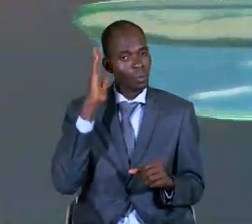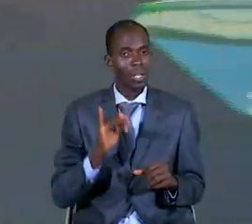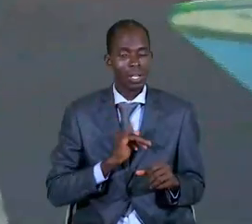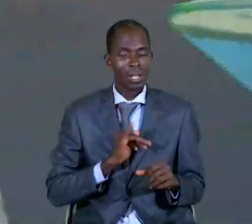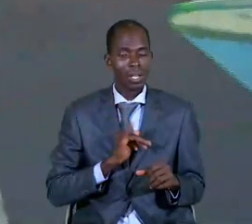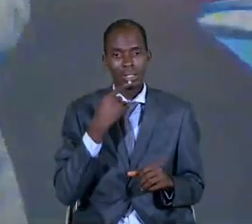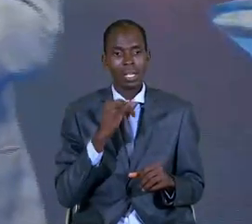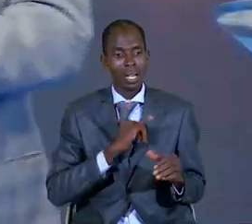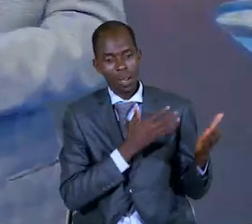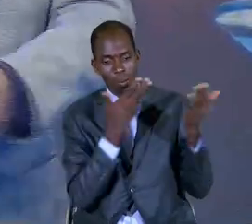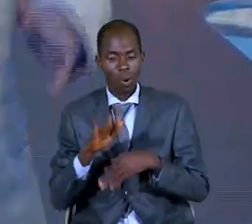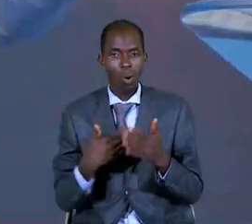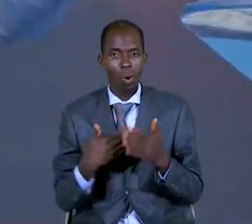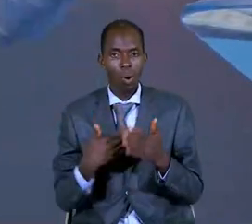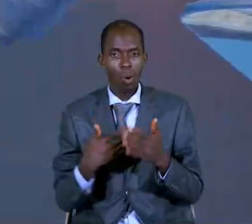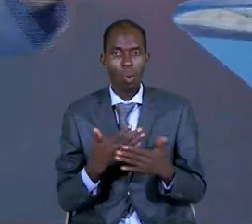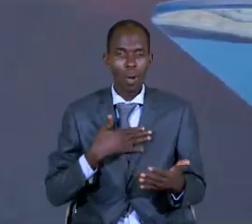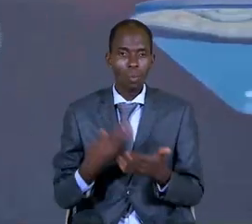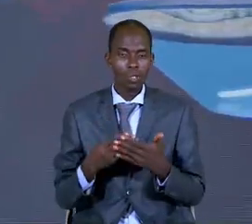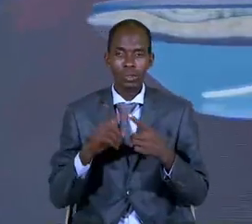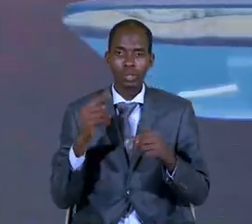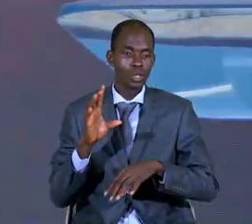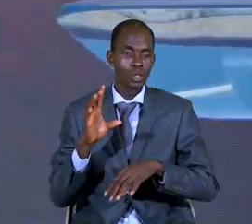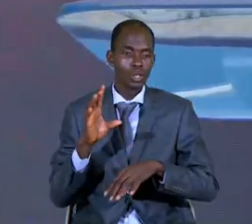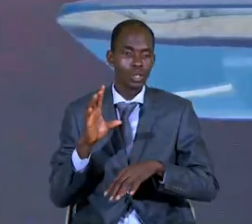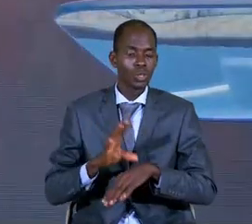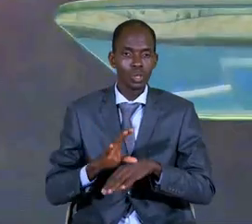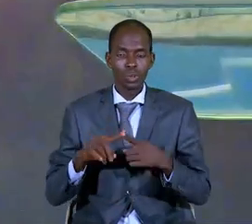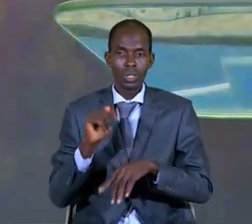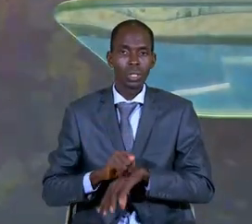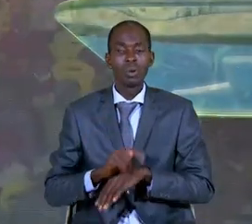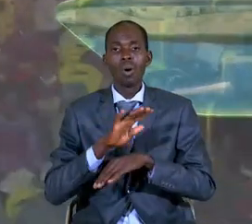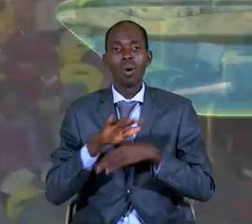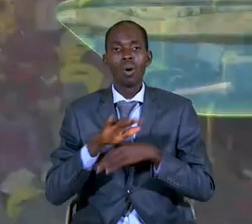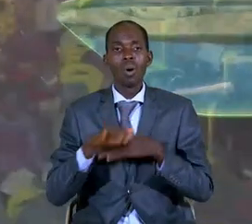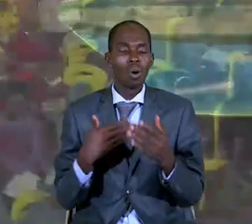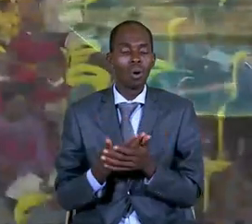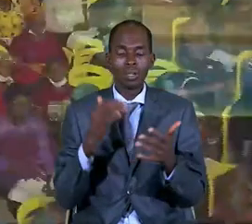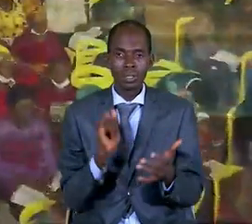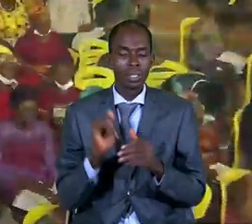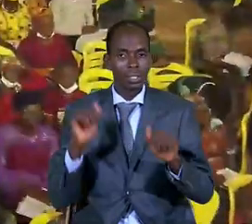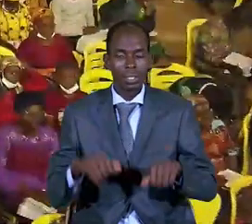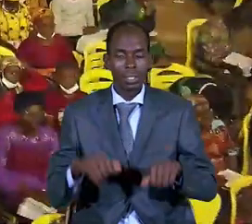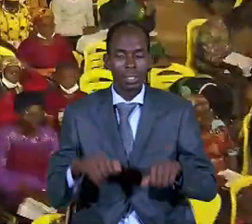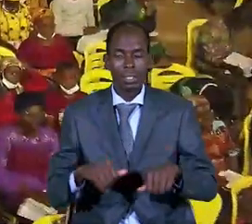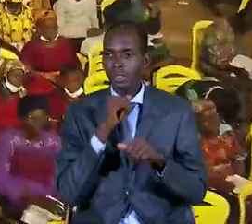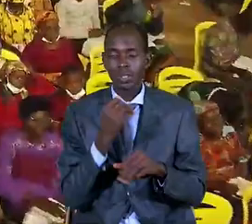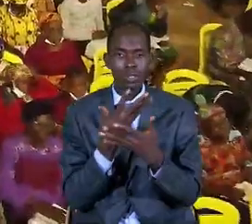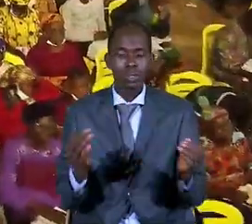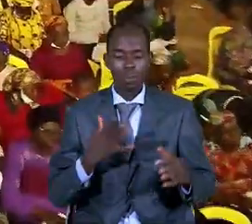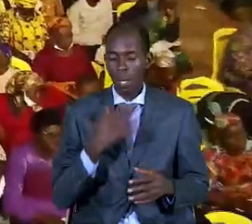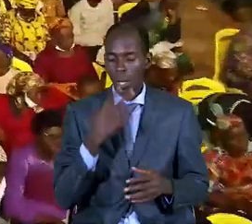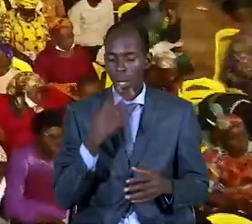money to the synagogue and to the temple. All that can not open my blind eyes. For I go